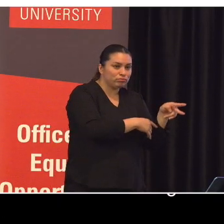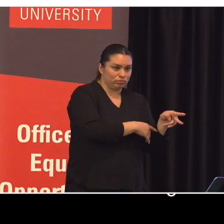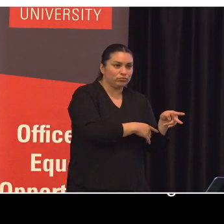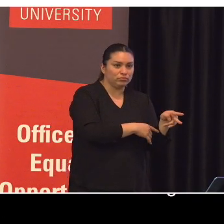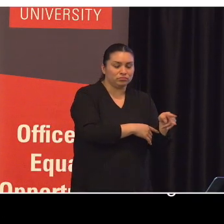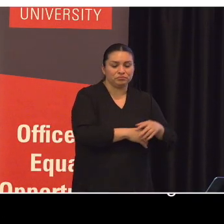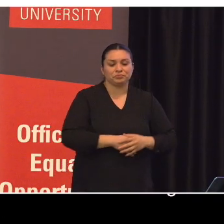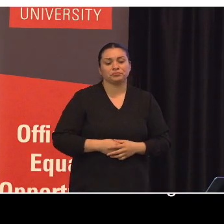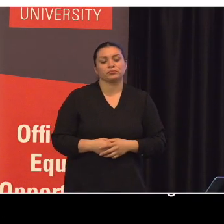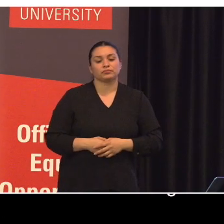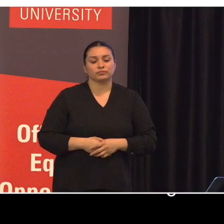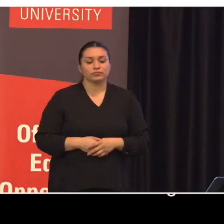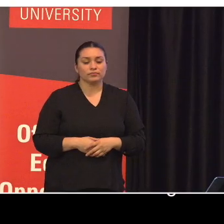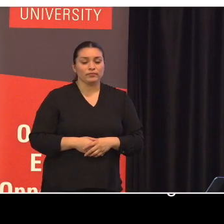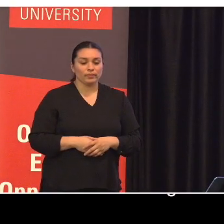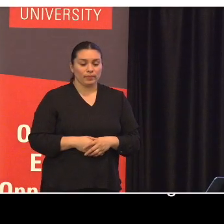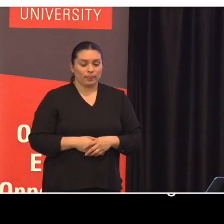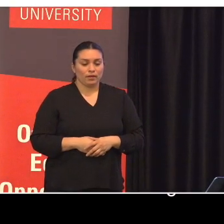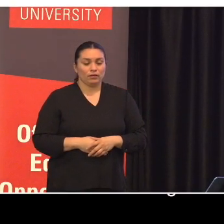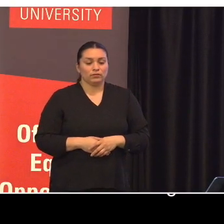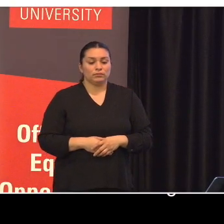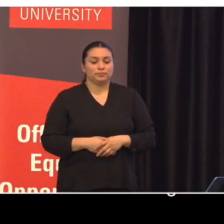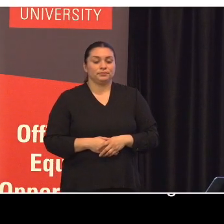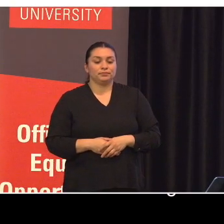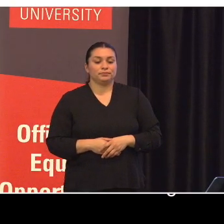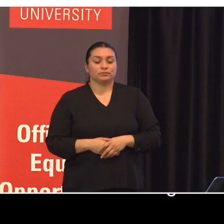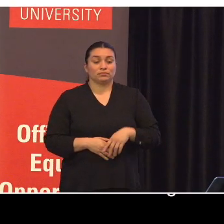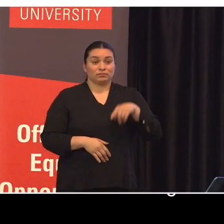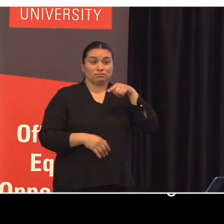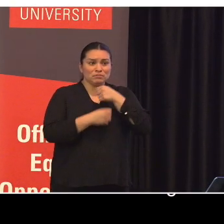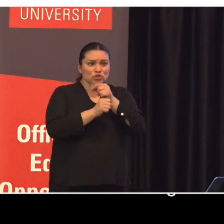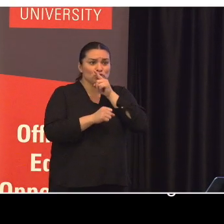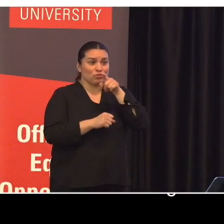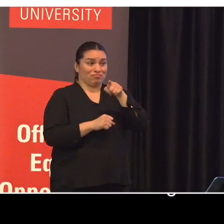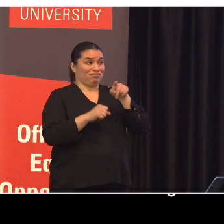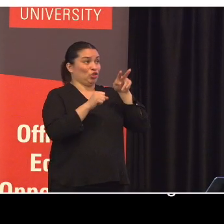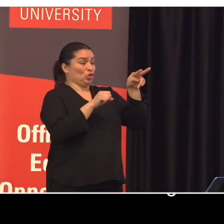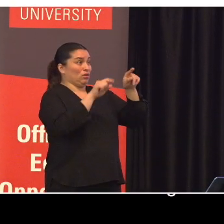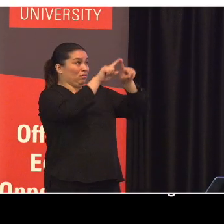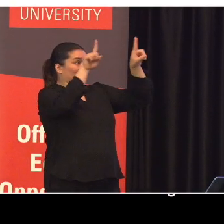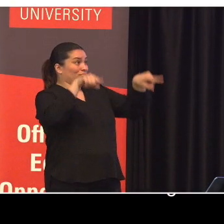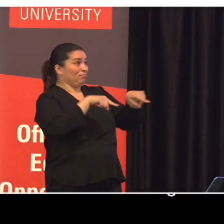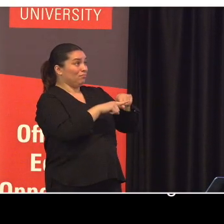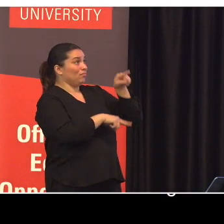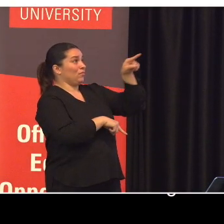document for the most part. Everything after that, heading 2, heading 3, heading 4, goes in order.